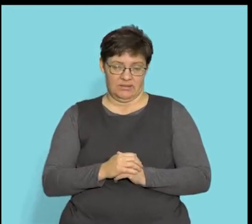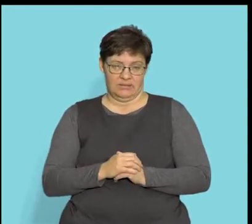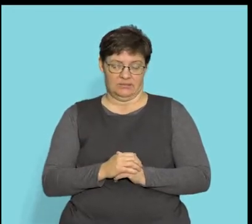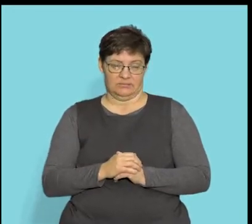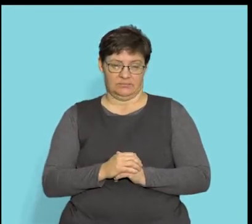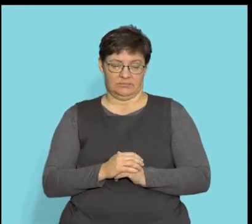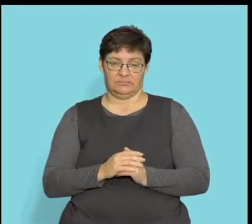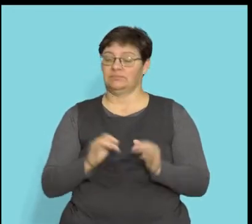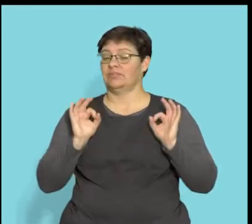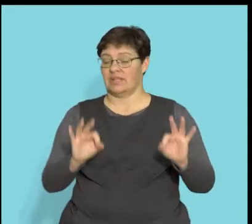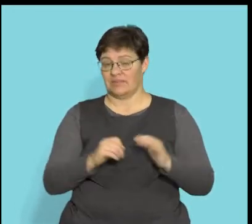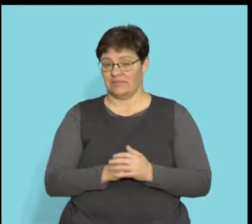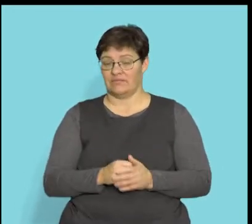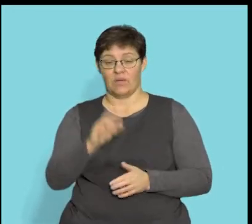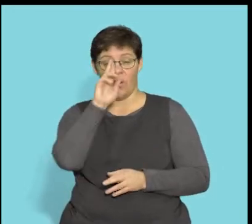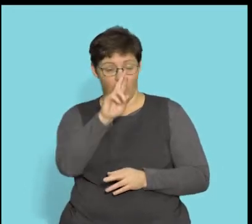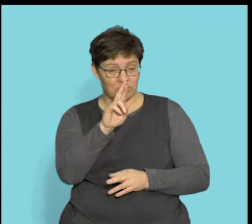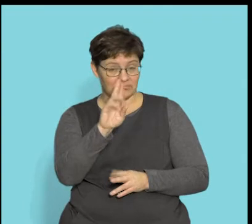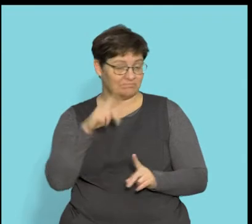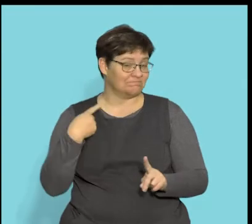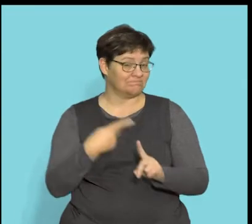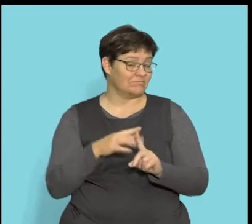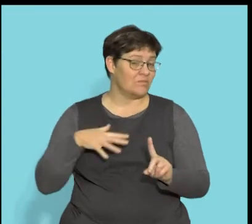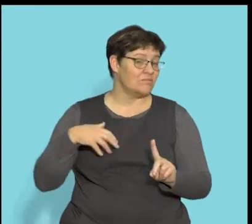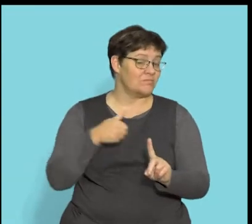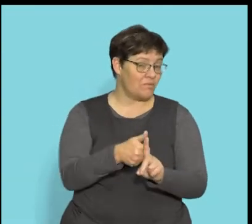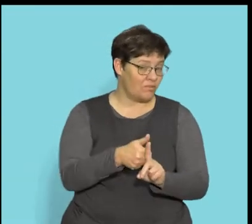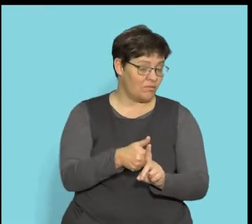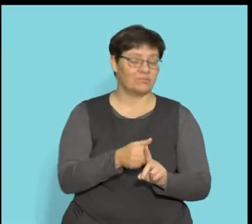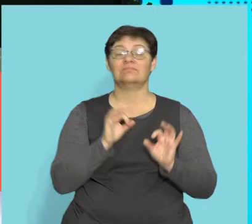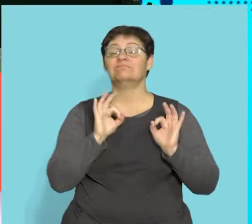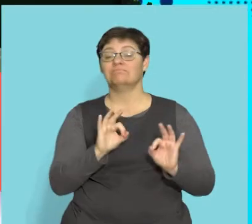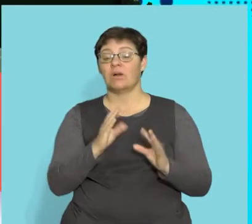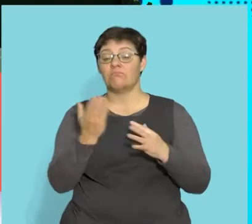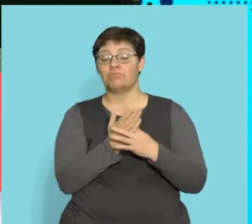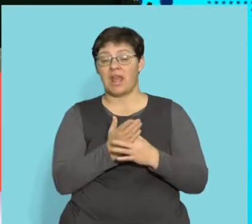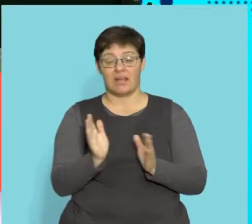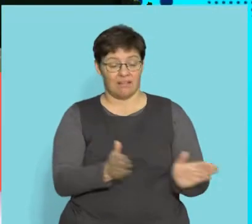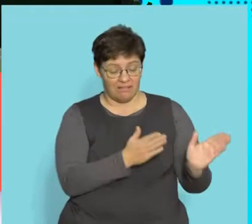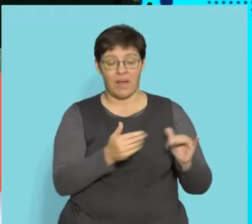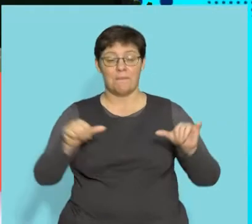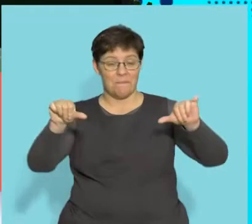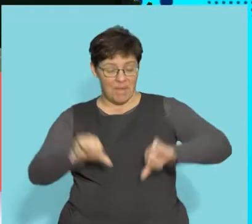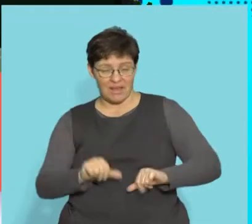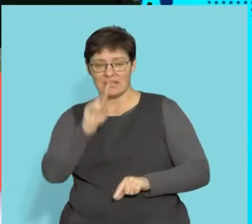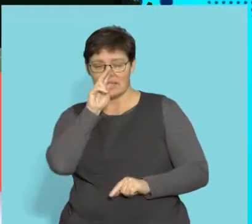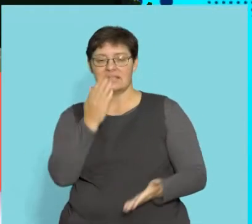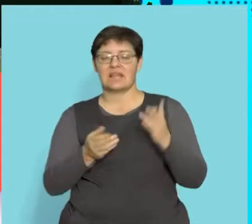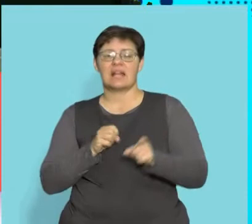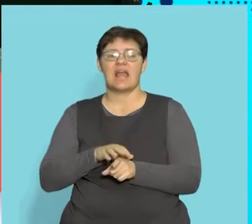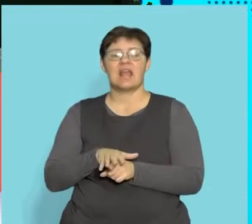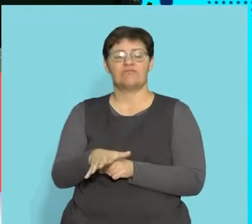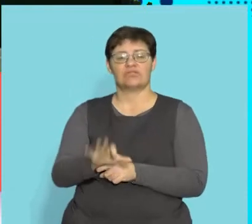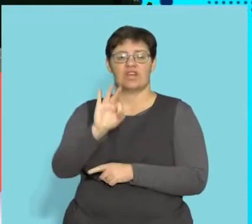6L squared. Great, everyone. I hope that you're with me so far. After the break, we're going to be looking at how the